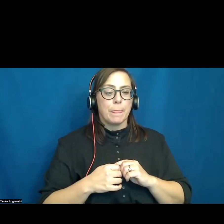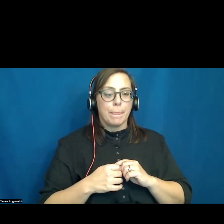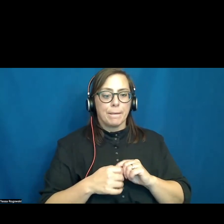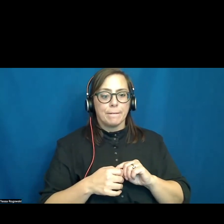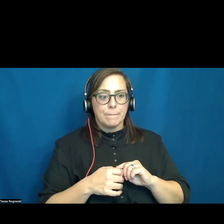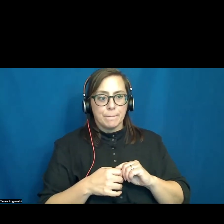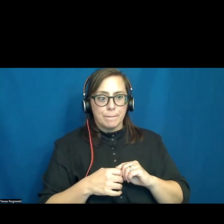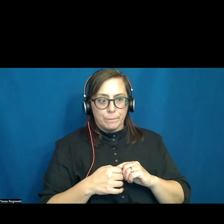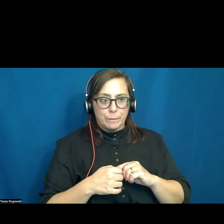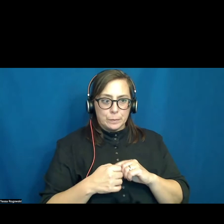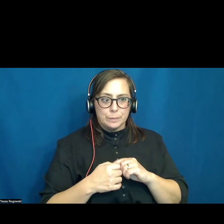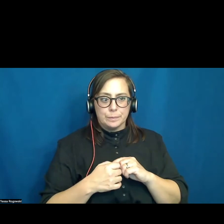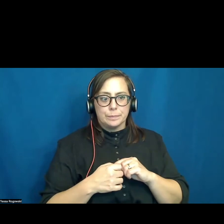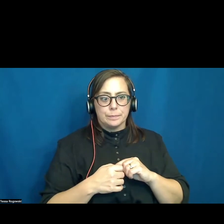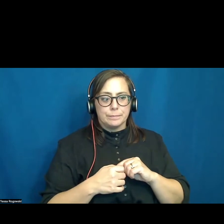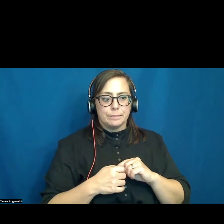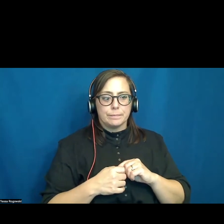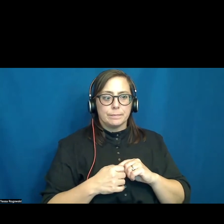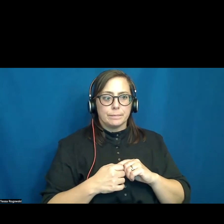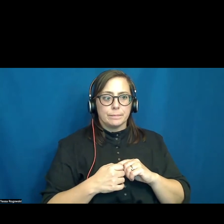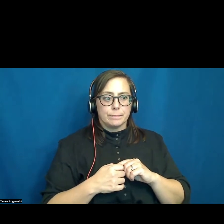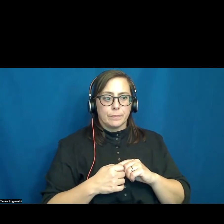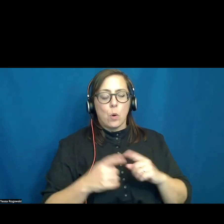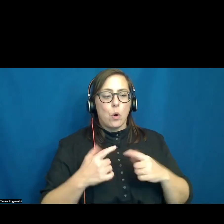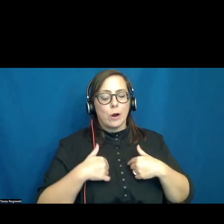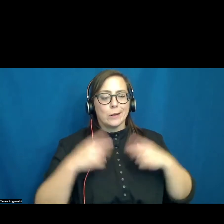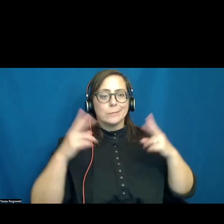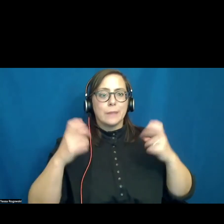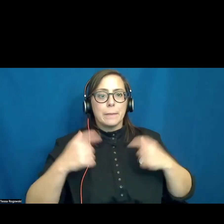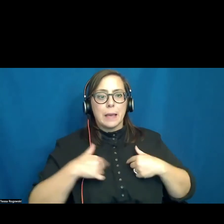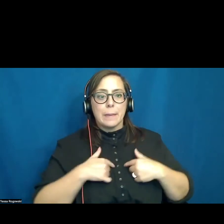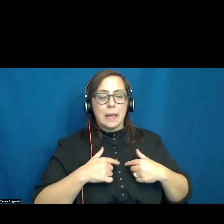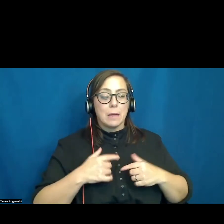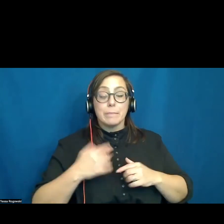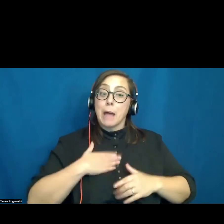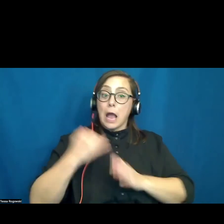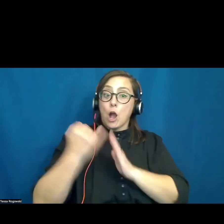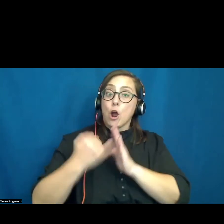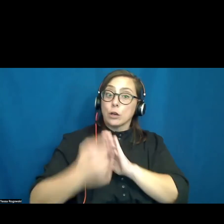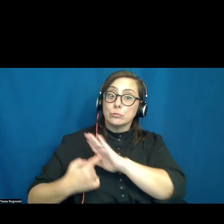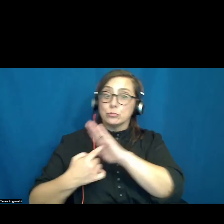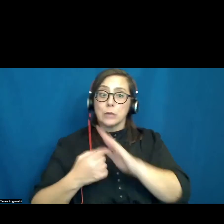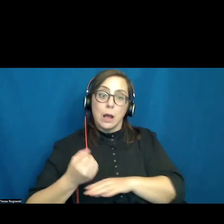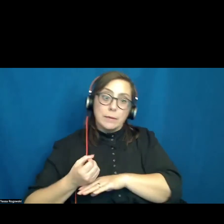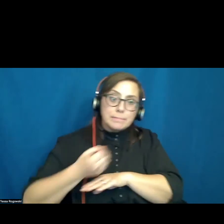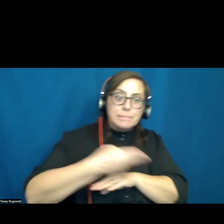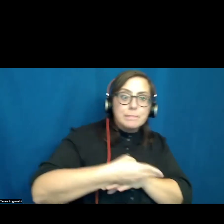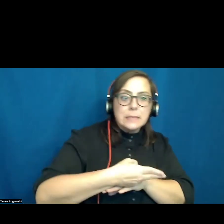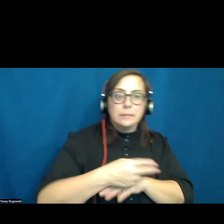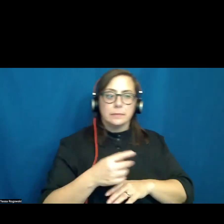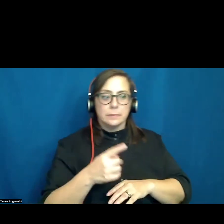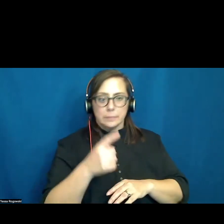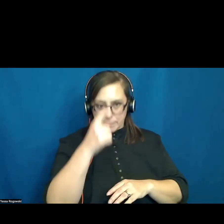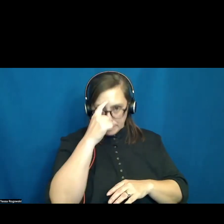least or at least there's a kind of overcoming, but more accurately, that it's salvic, right? And so these are